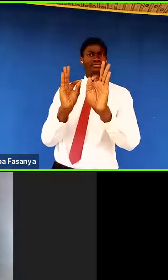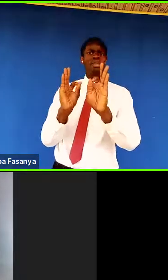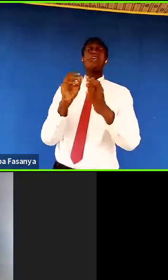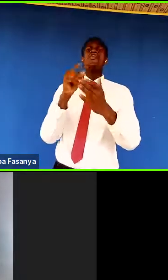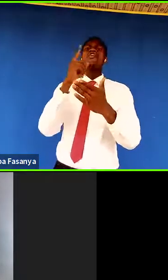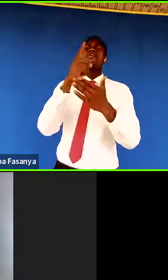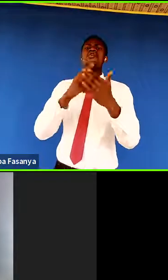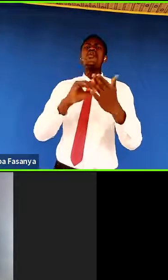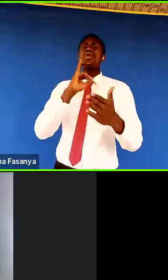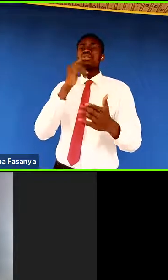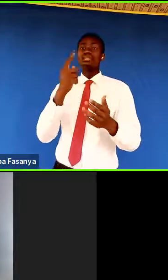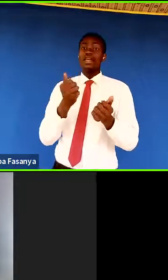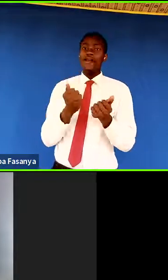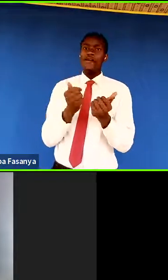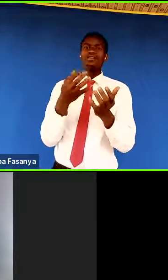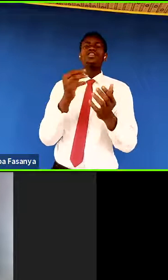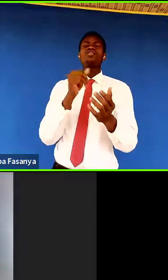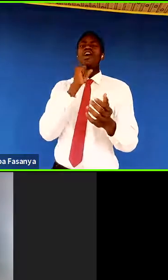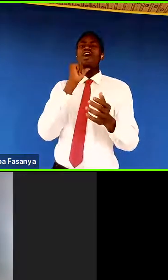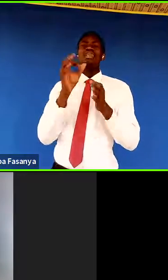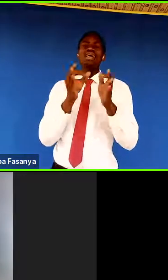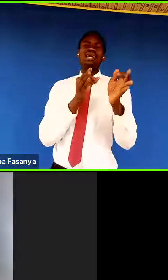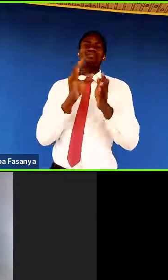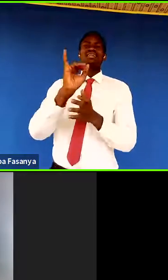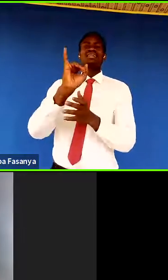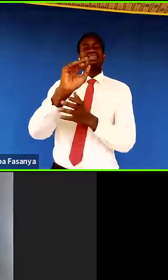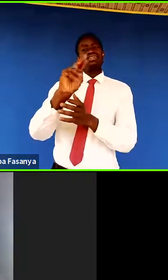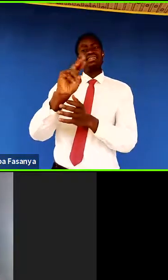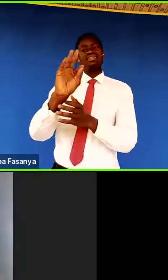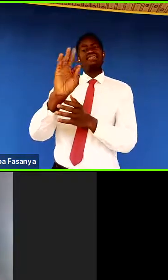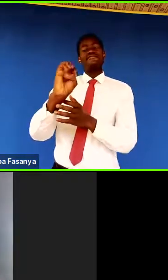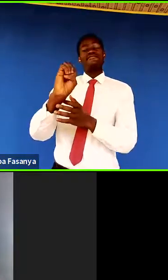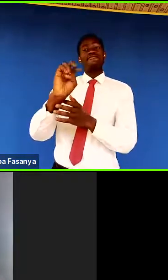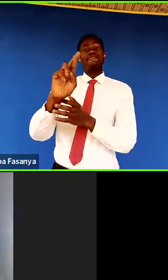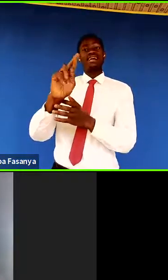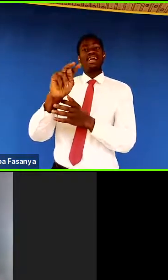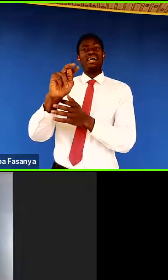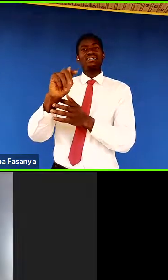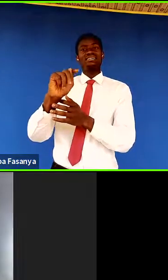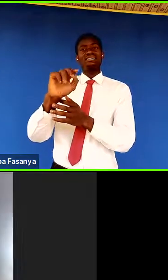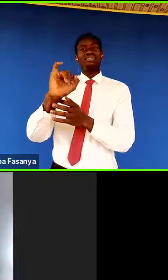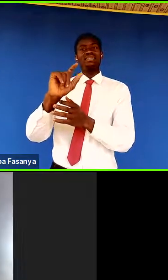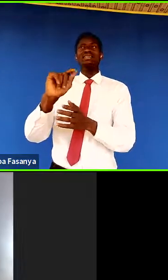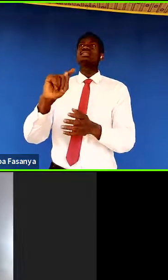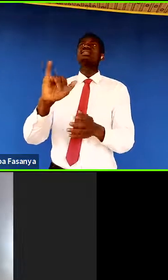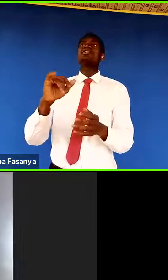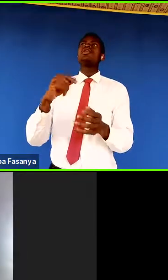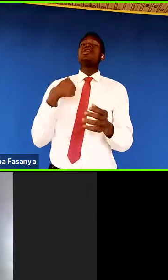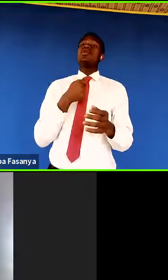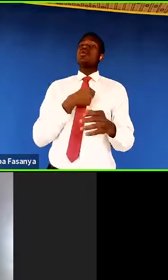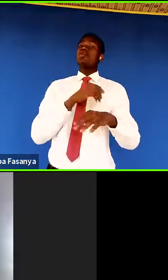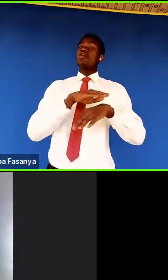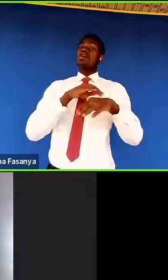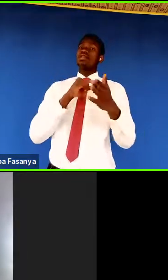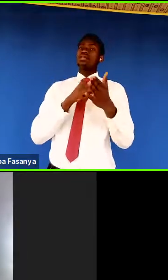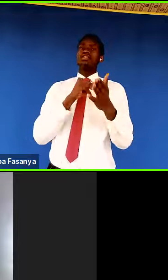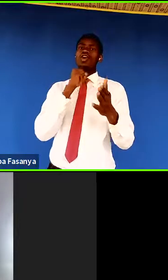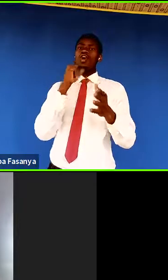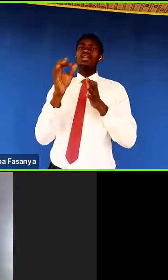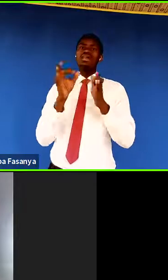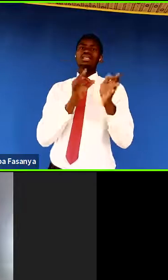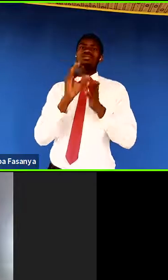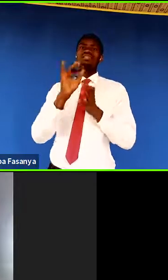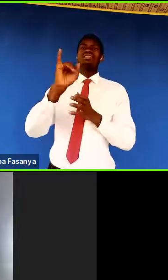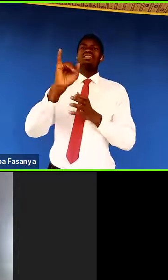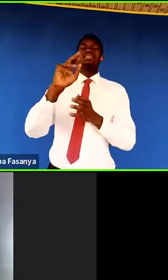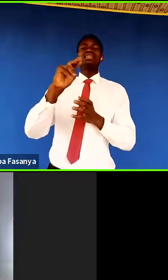unexplained infertility? Okay, so we call it unexplained infertility, and it affects, when